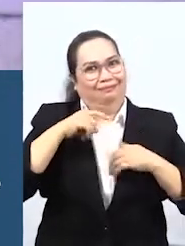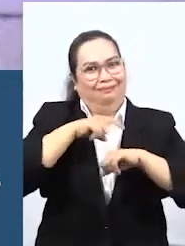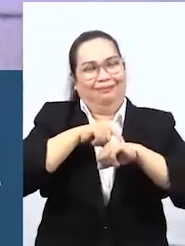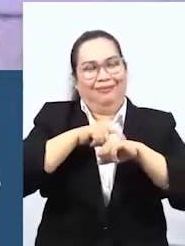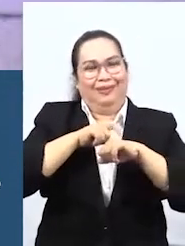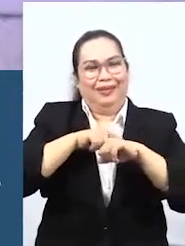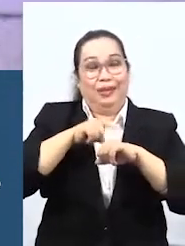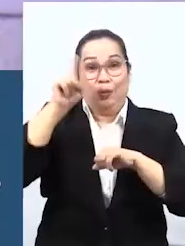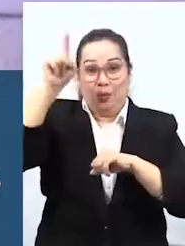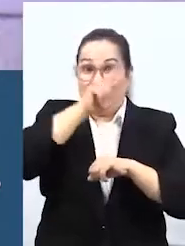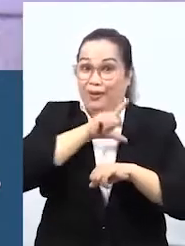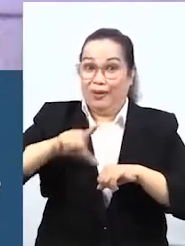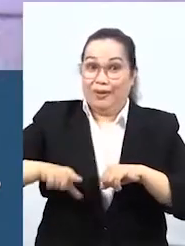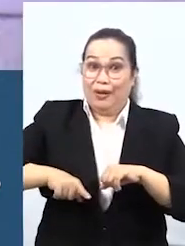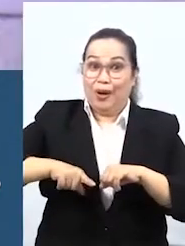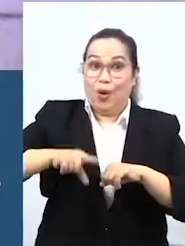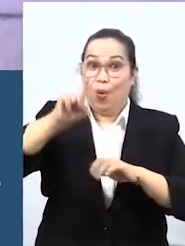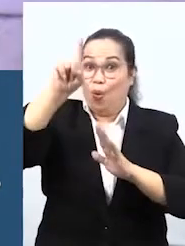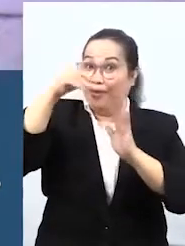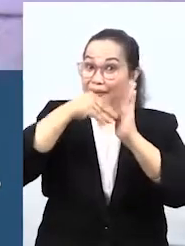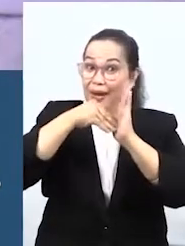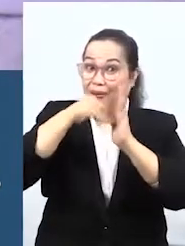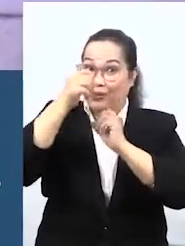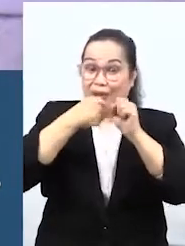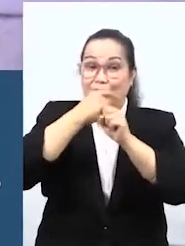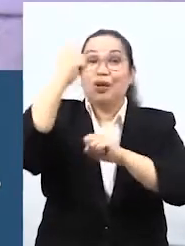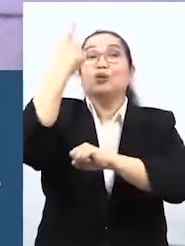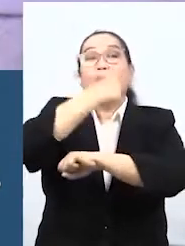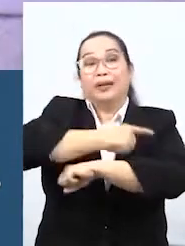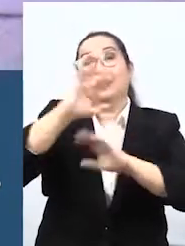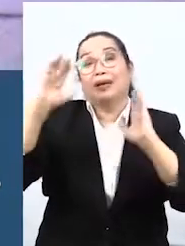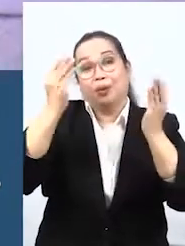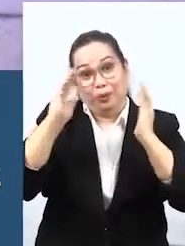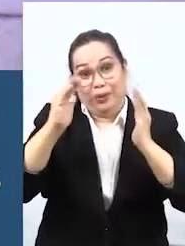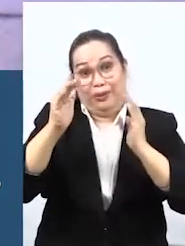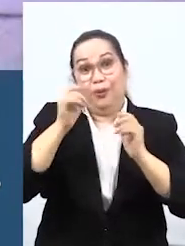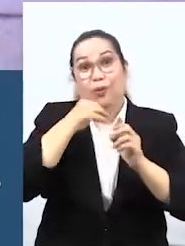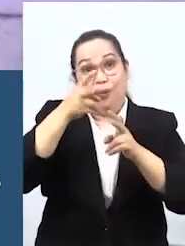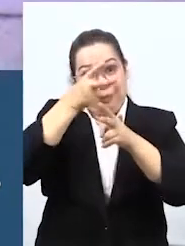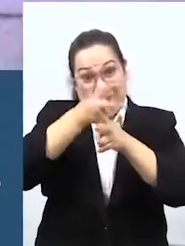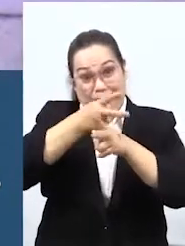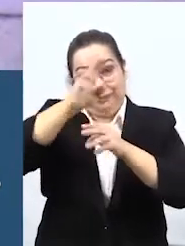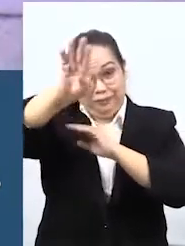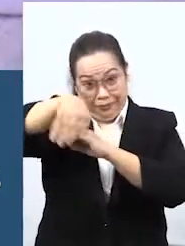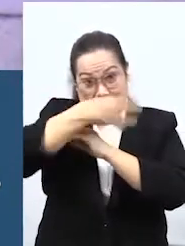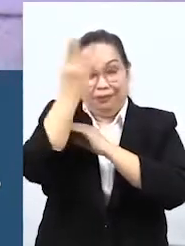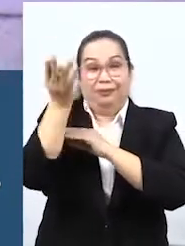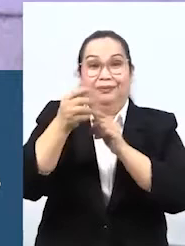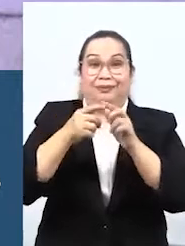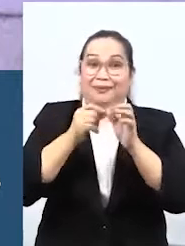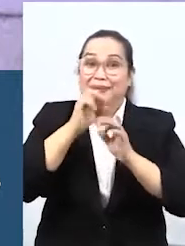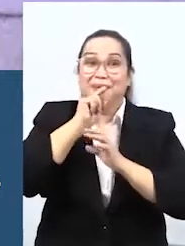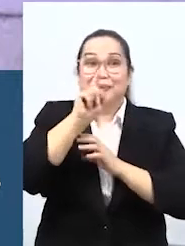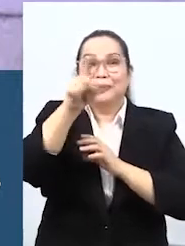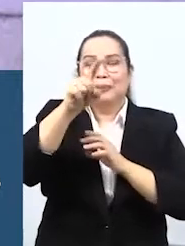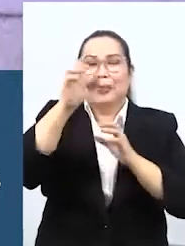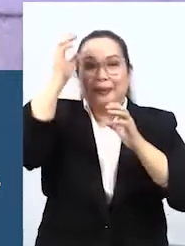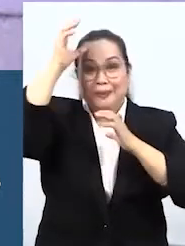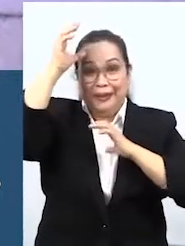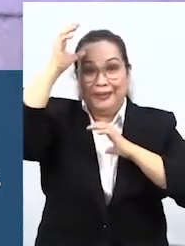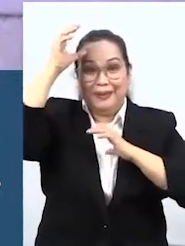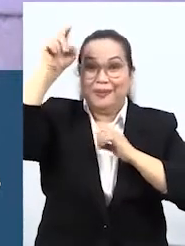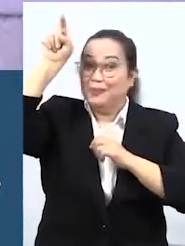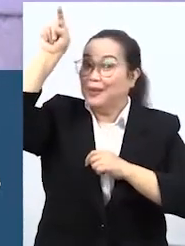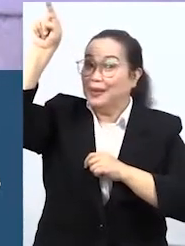a thous years is like a day or a watch in the night ha magkaiba daw ng konsepto ng time ang